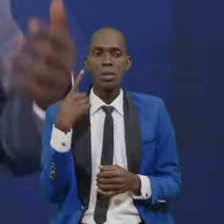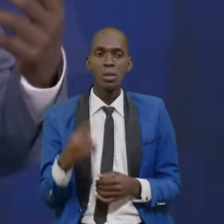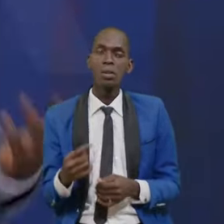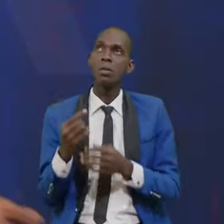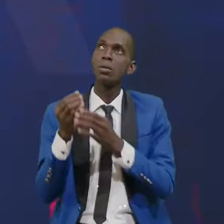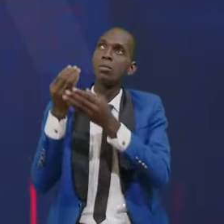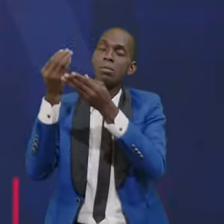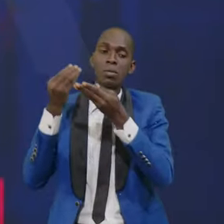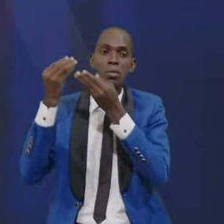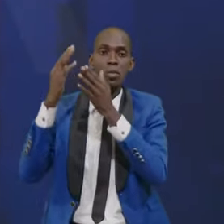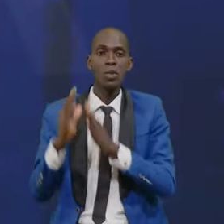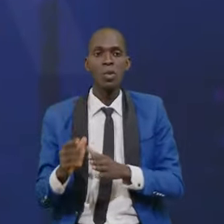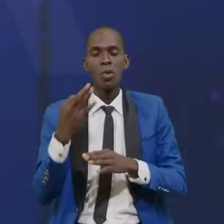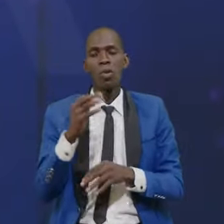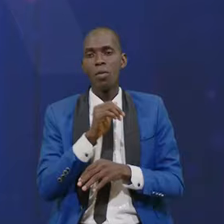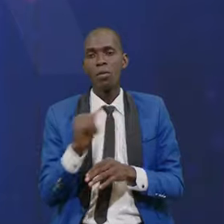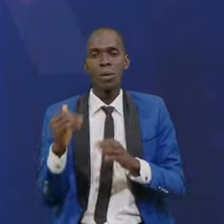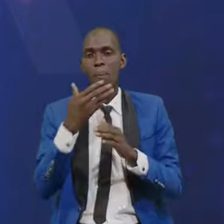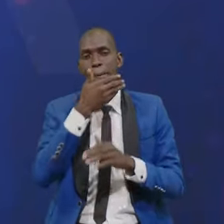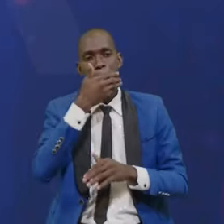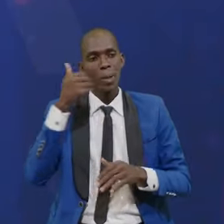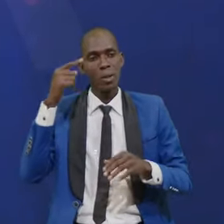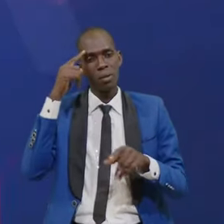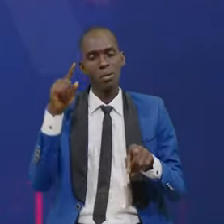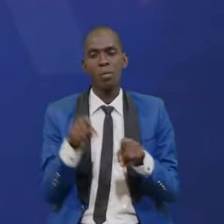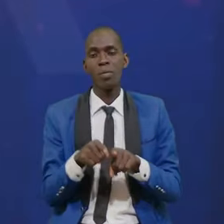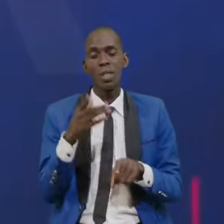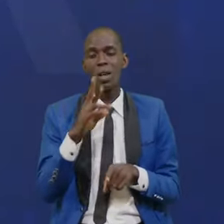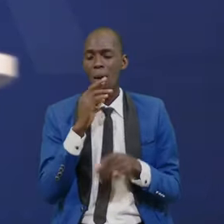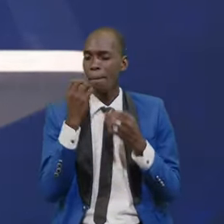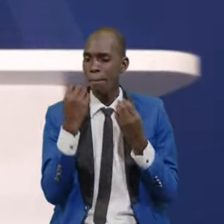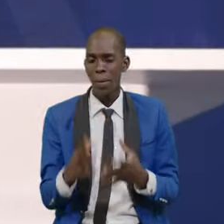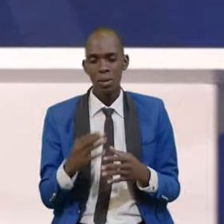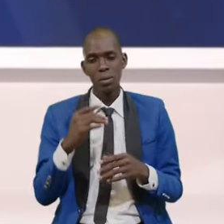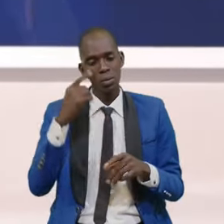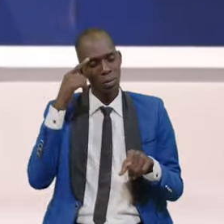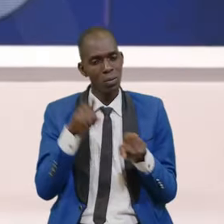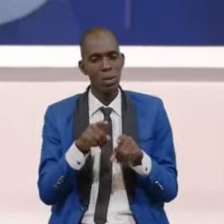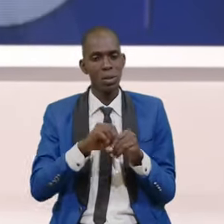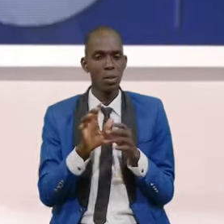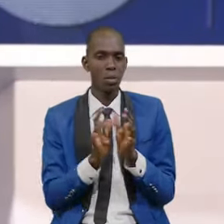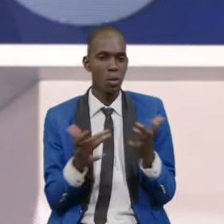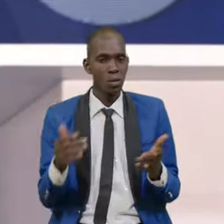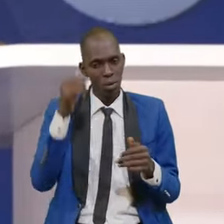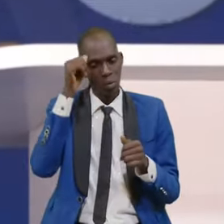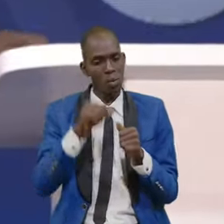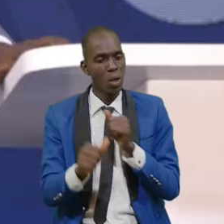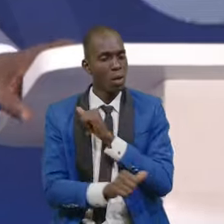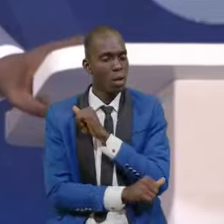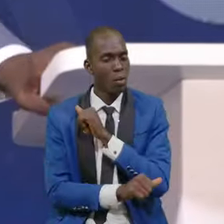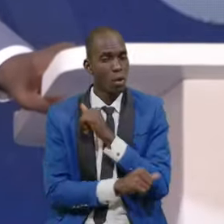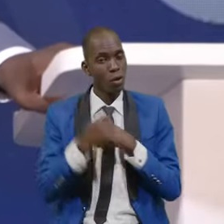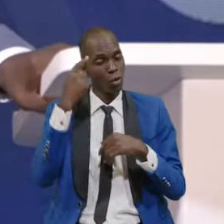better covenant. There are many covenants in the Bible. Abrahamic covenant, this one is a